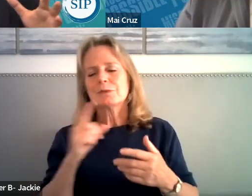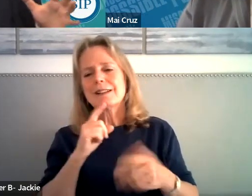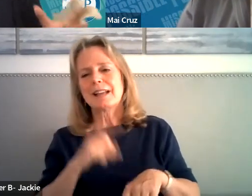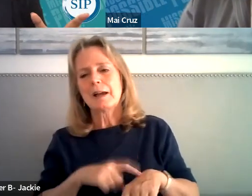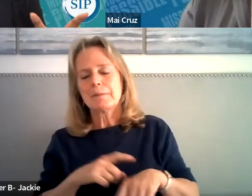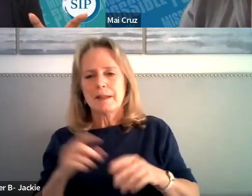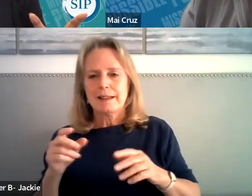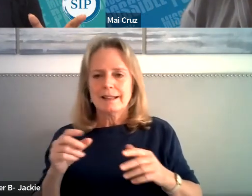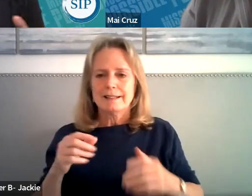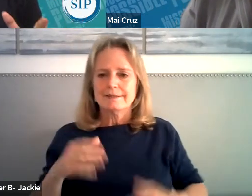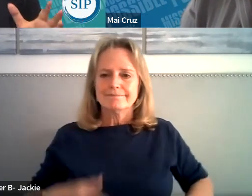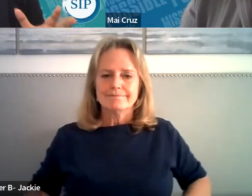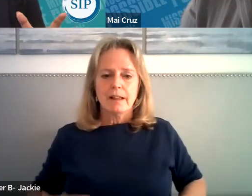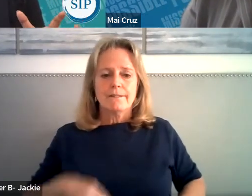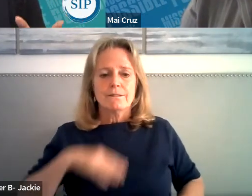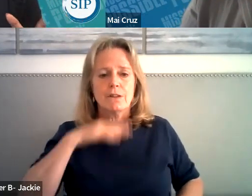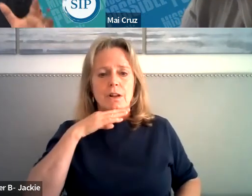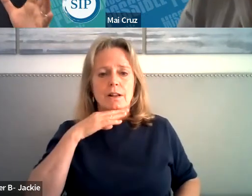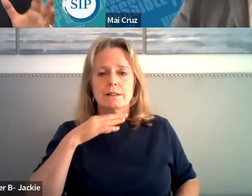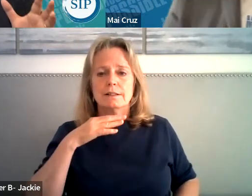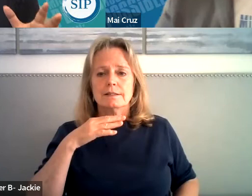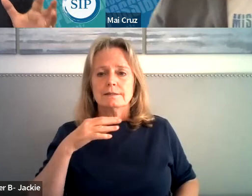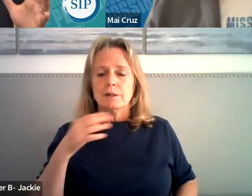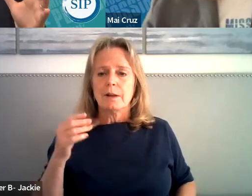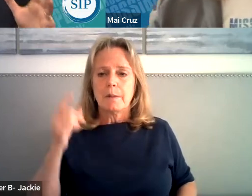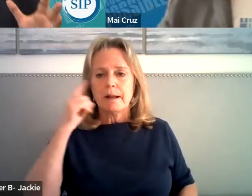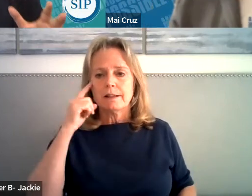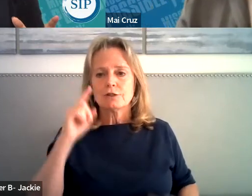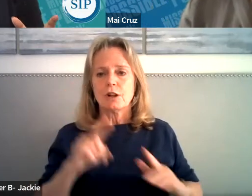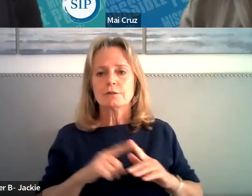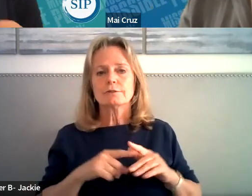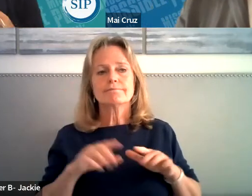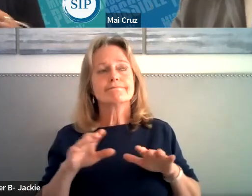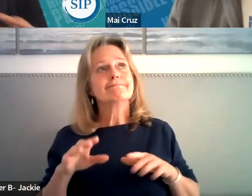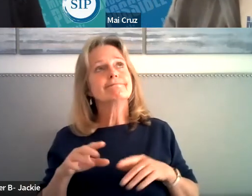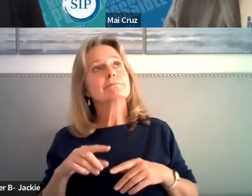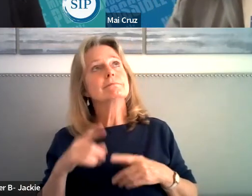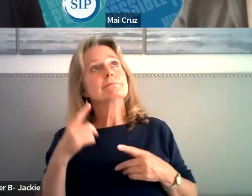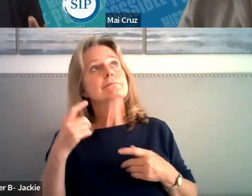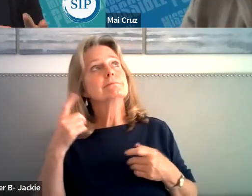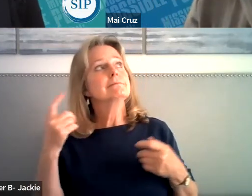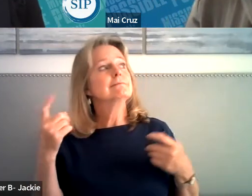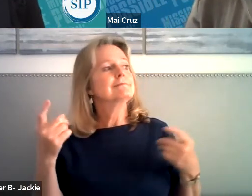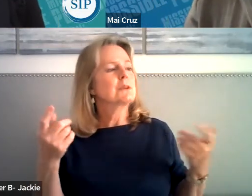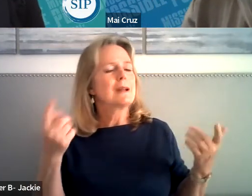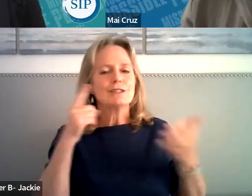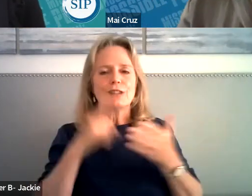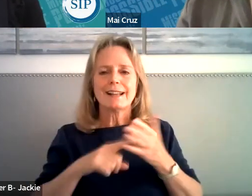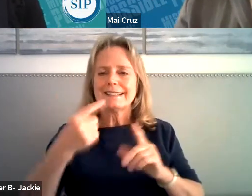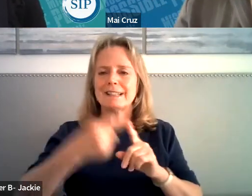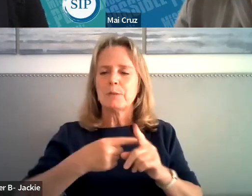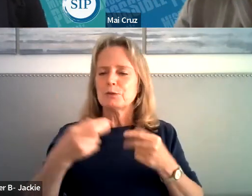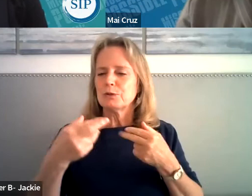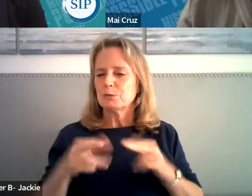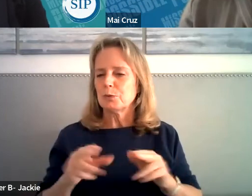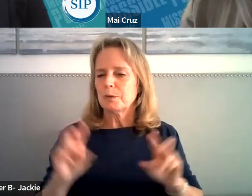in which our tummies are full or probably not, and our mind started to drift. So we want to check the temperature in this